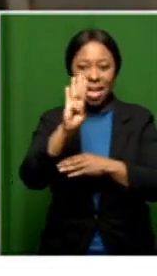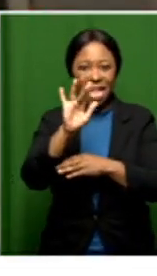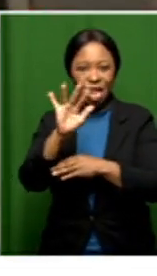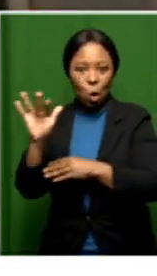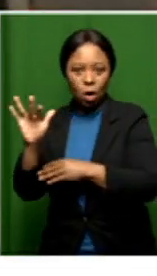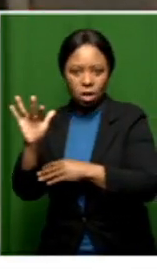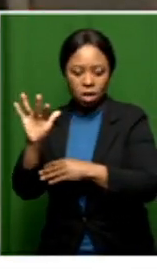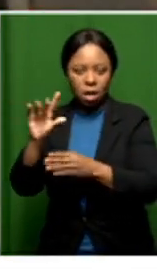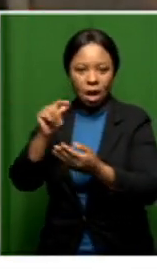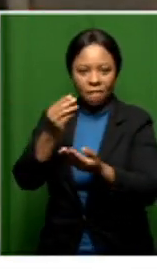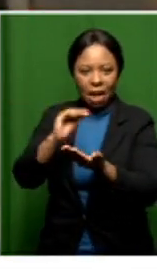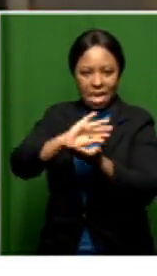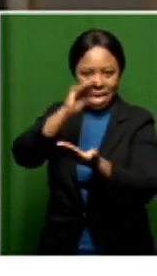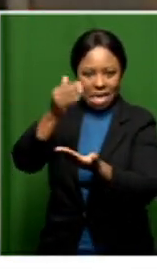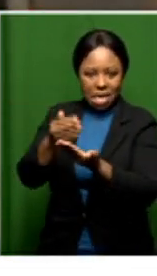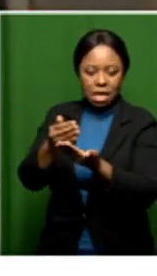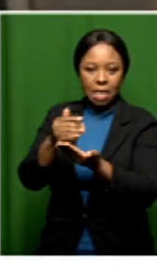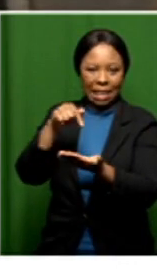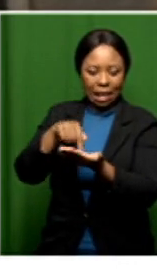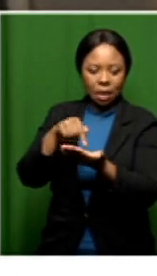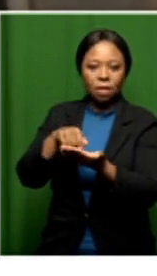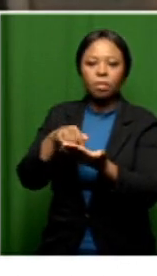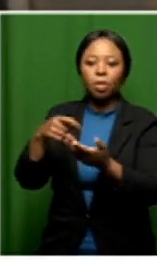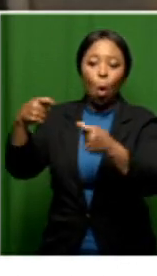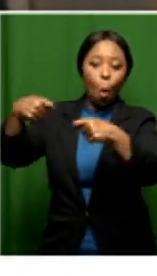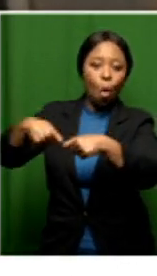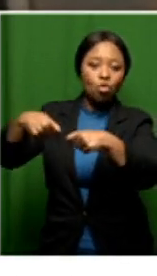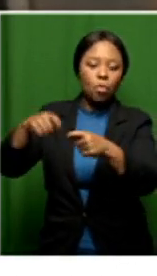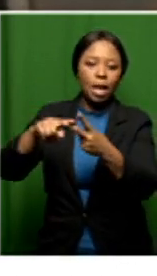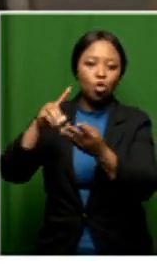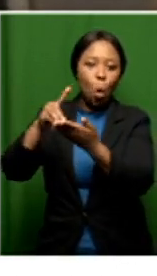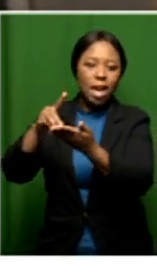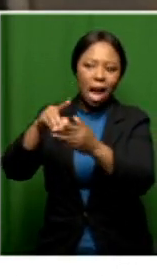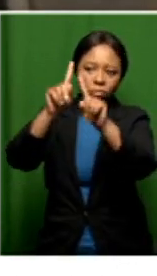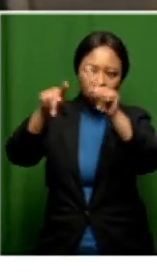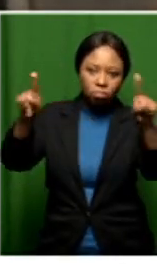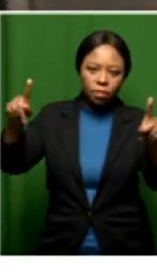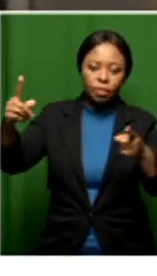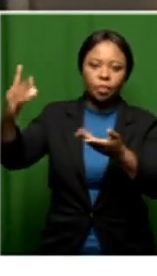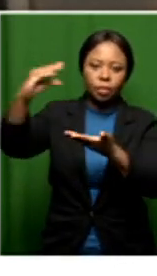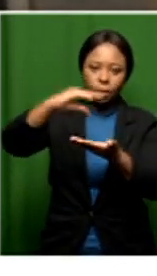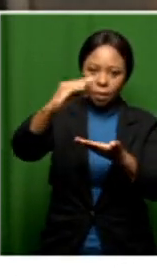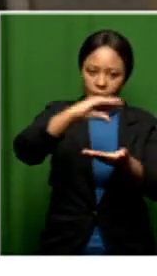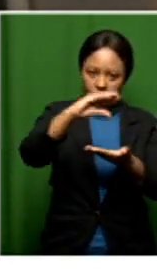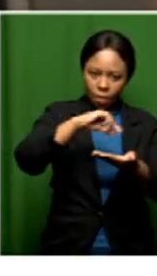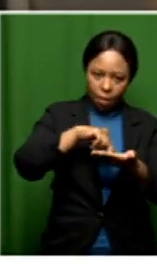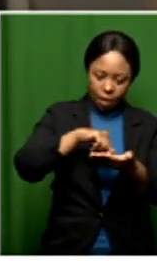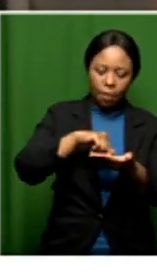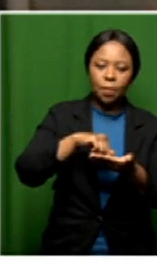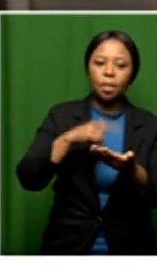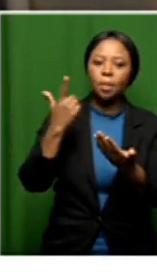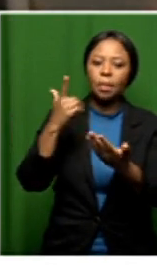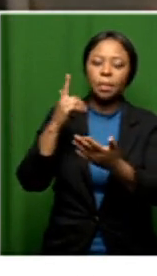of funding from various contributors and donators, whether it be international foundations, whether it